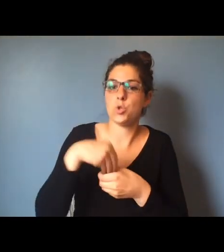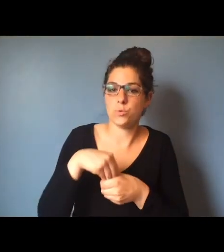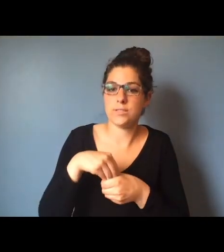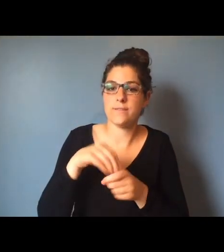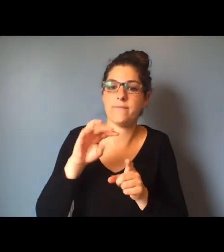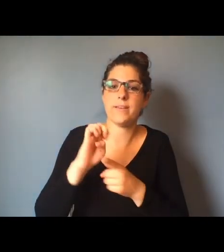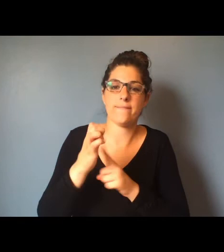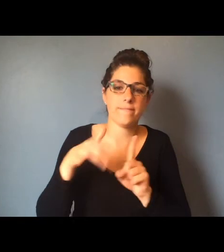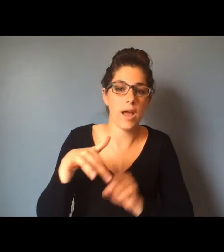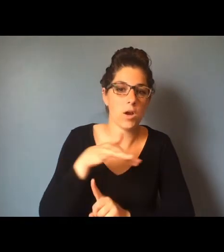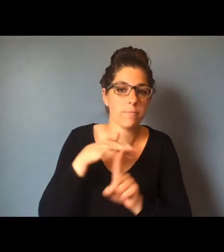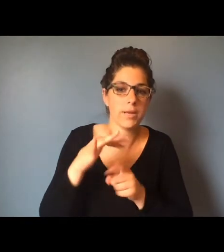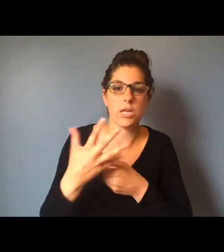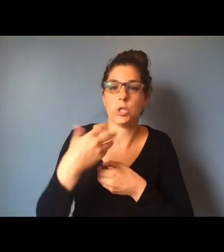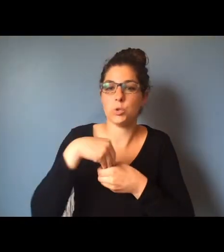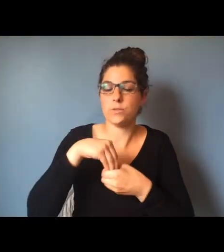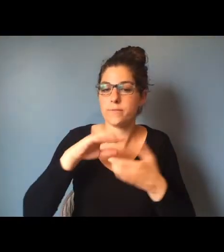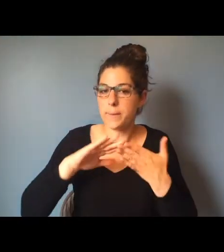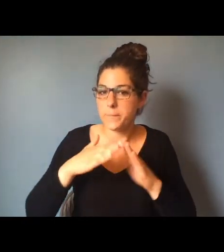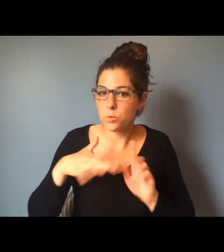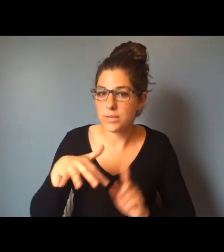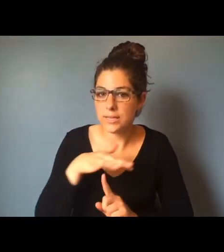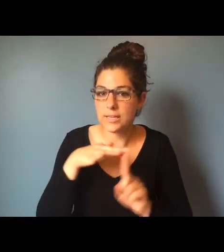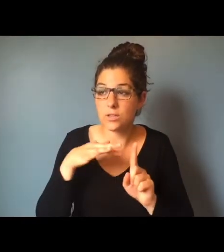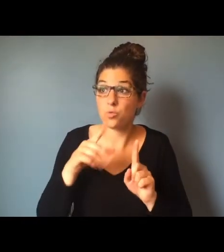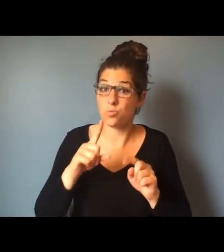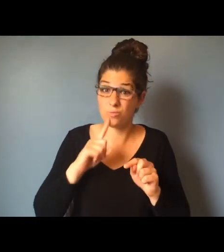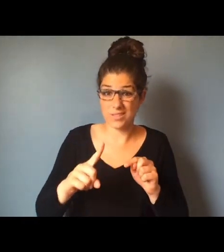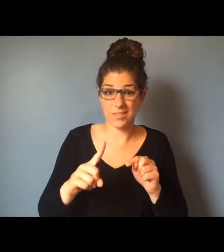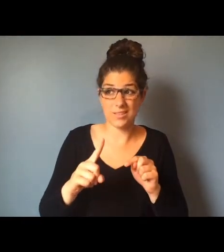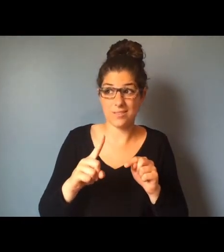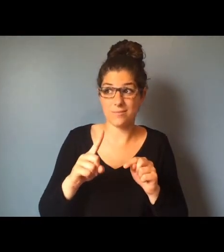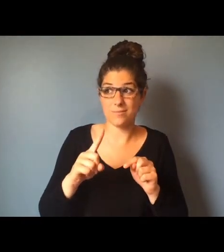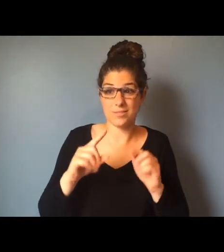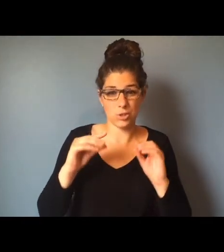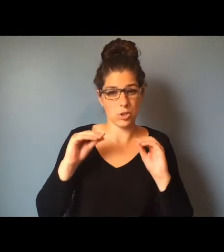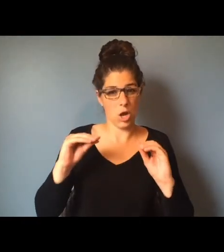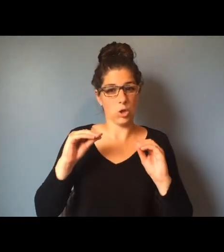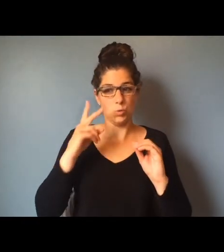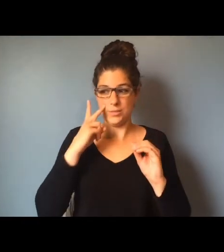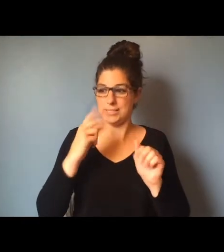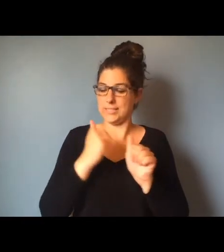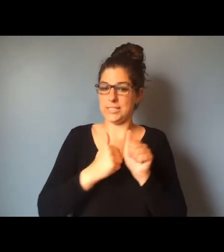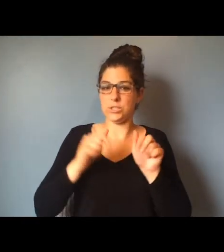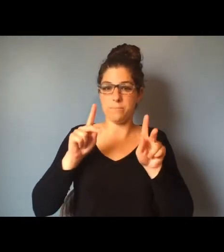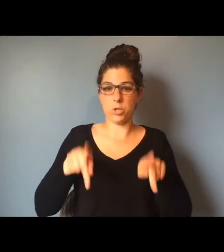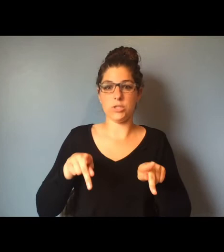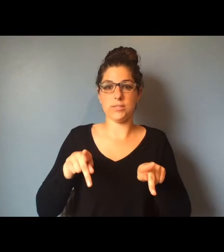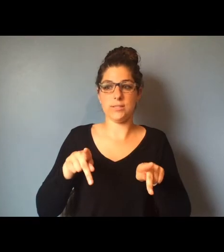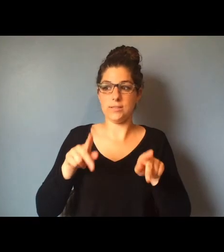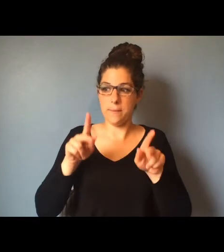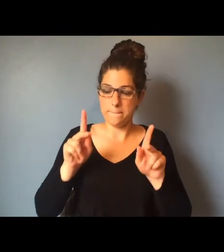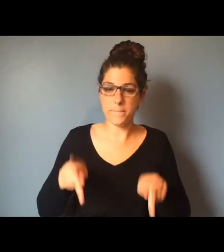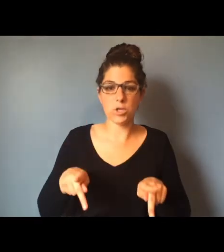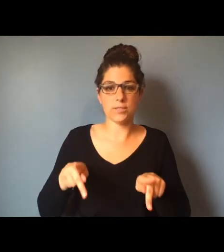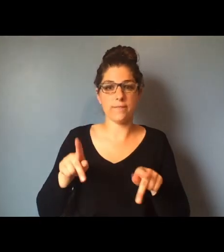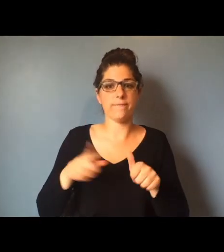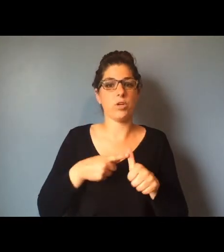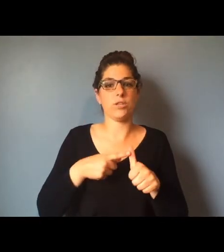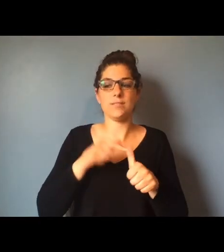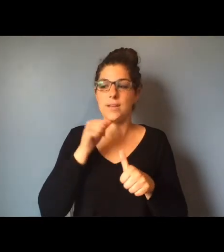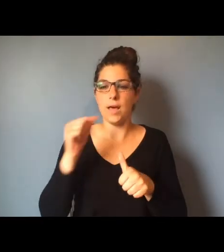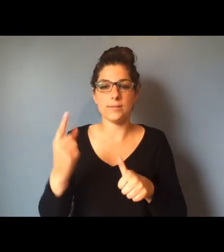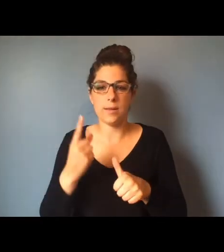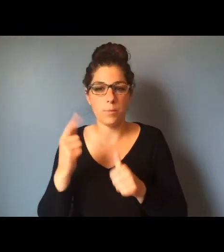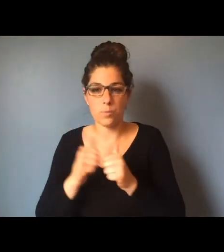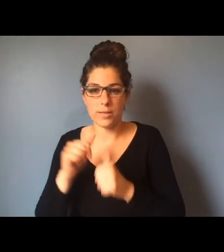environment or an inclusive community, you're really taught to see each person as a person or a human first, not someone